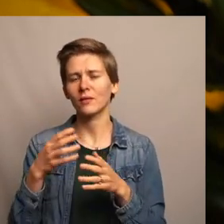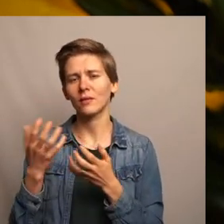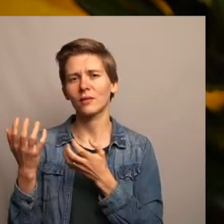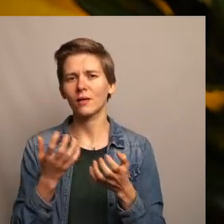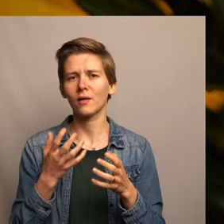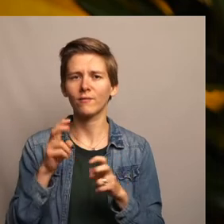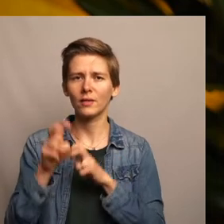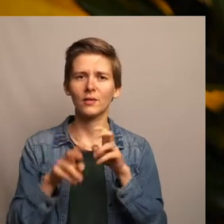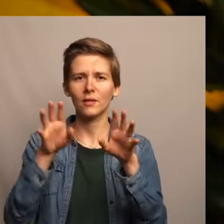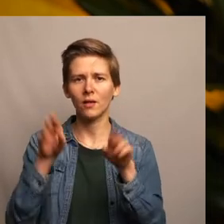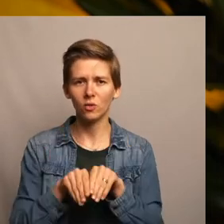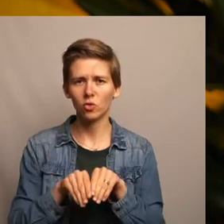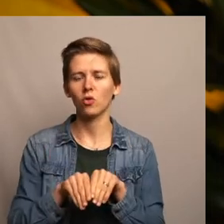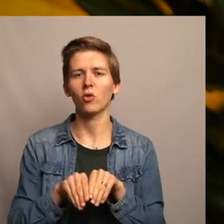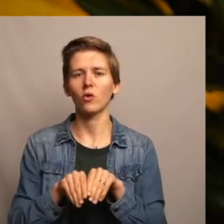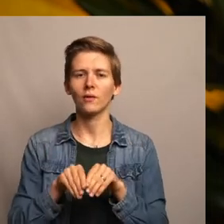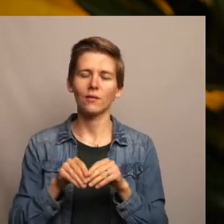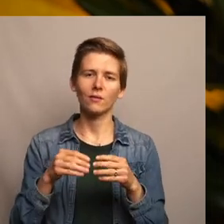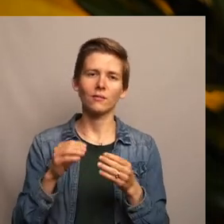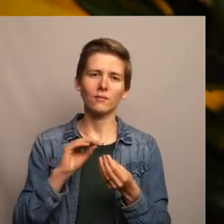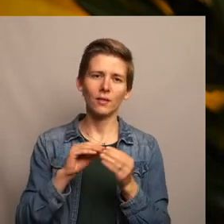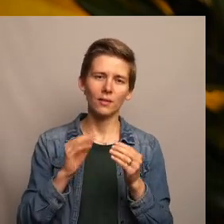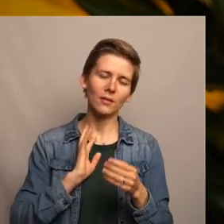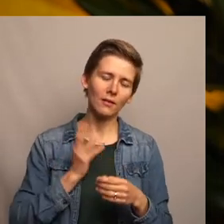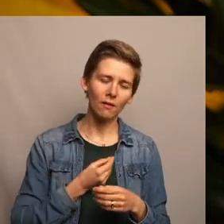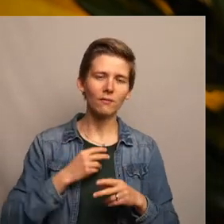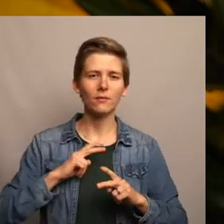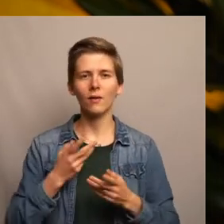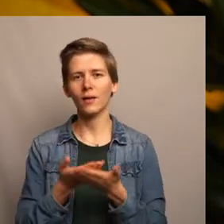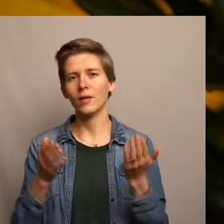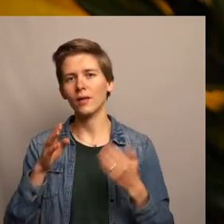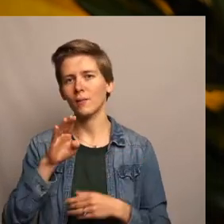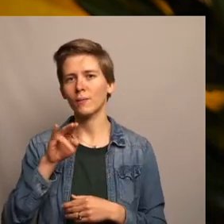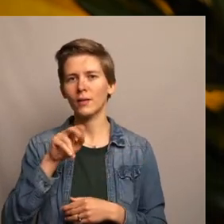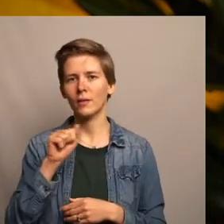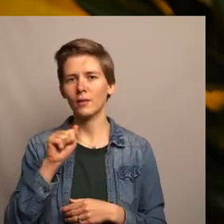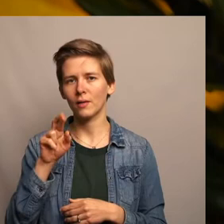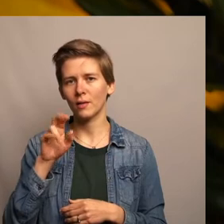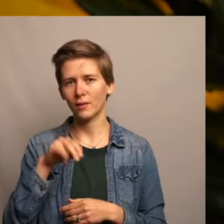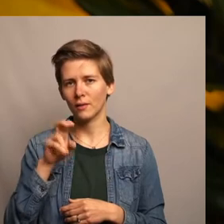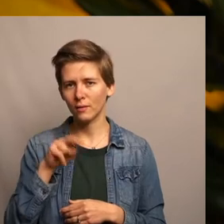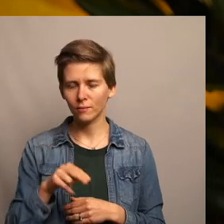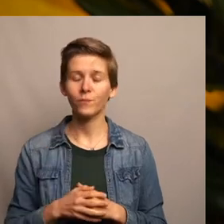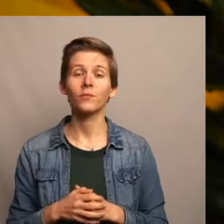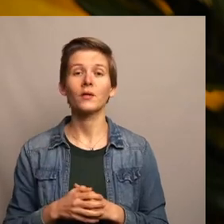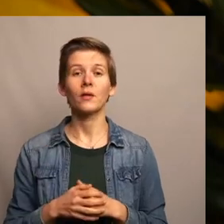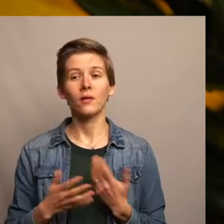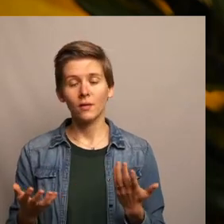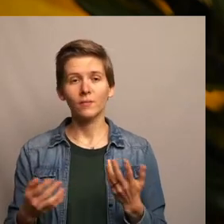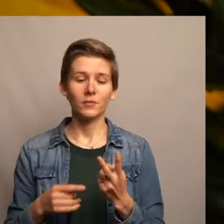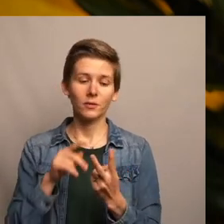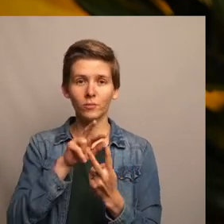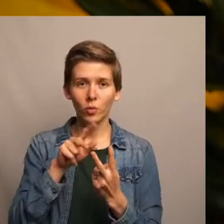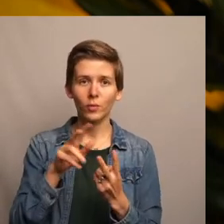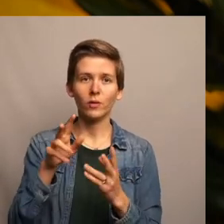or non-binary, depend, like in Finland there's like two diagnoses. One is like you are either trans or you are non-binary. Once you get the diagnosis, then you can start